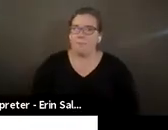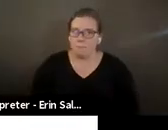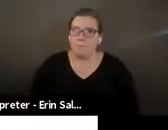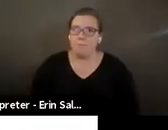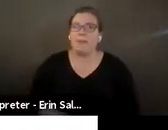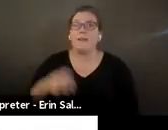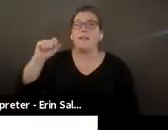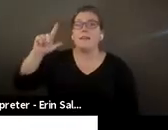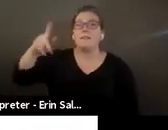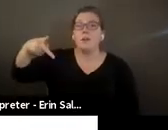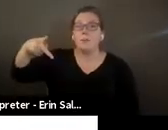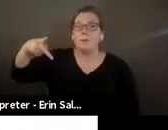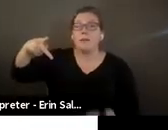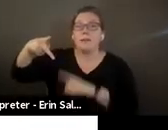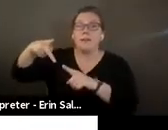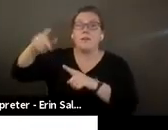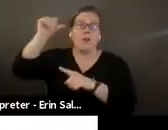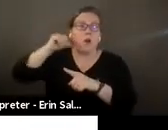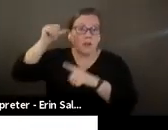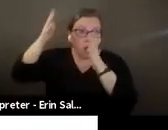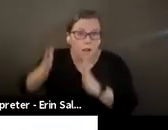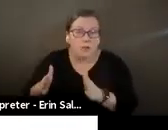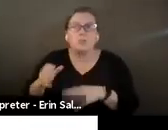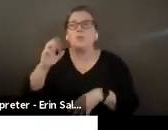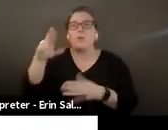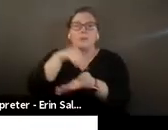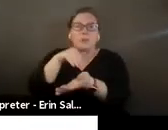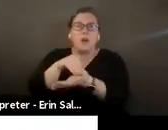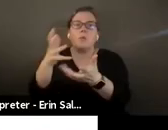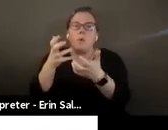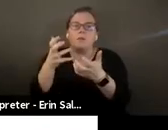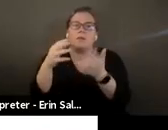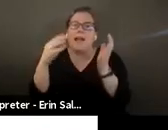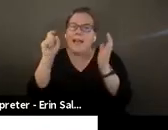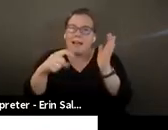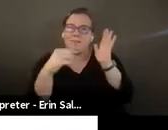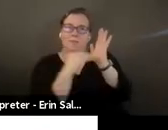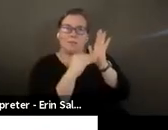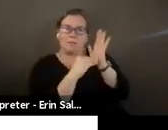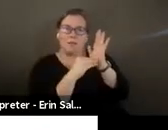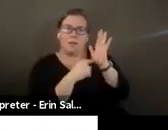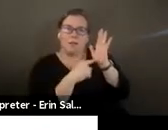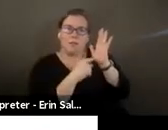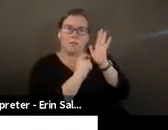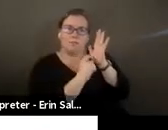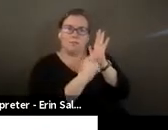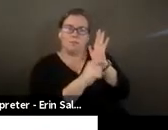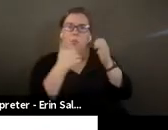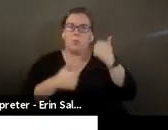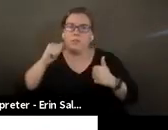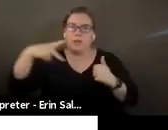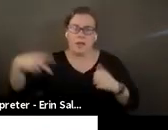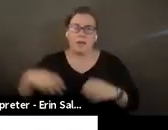specify what app they would like to request. I would like to also add that I do get a